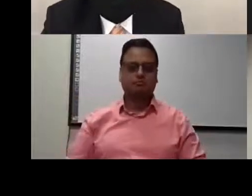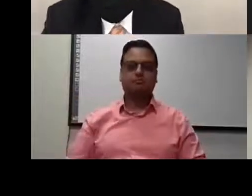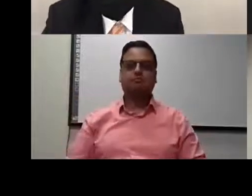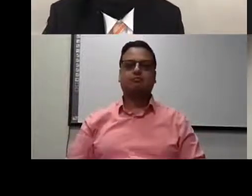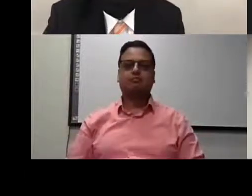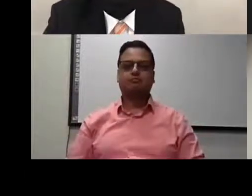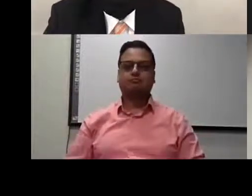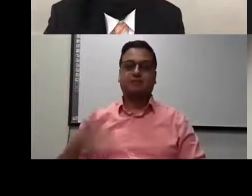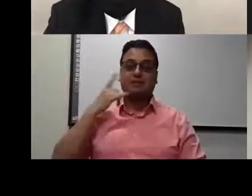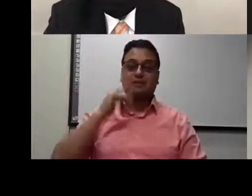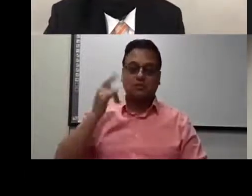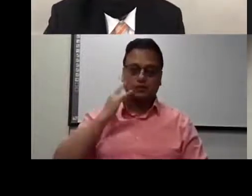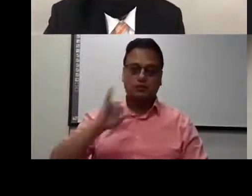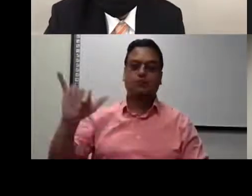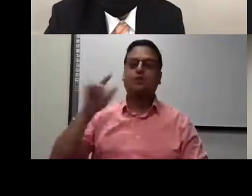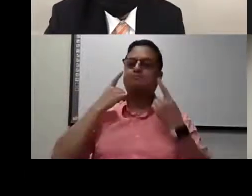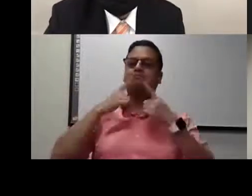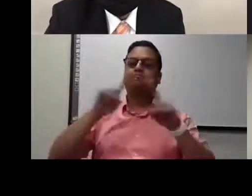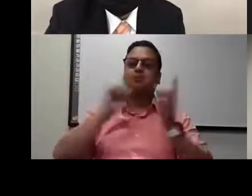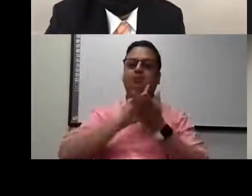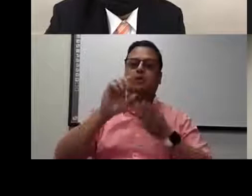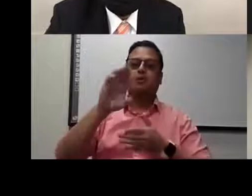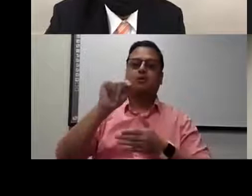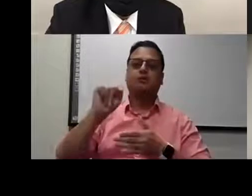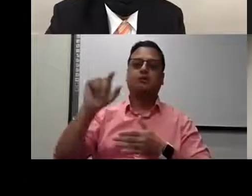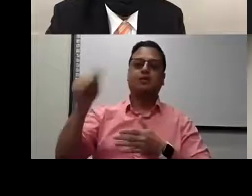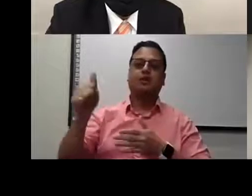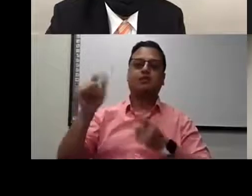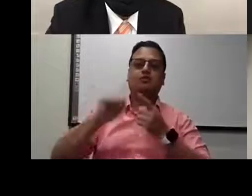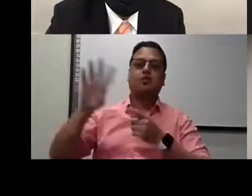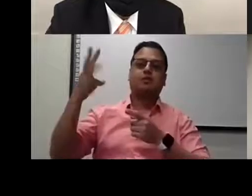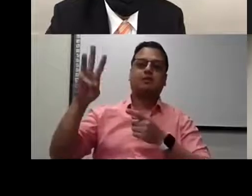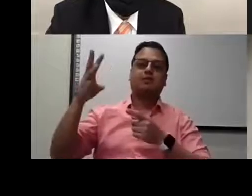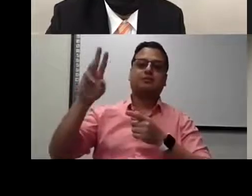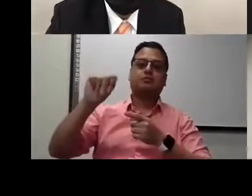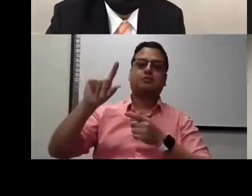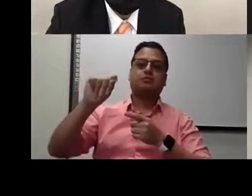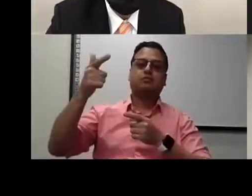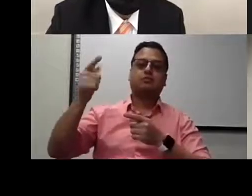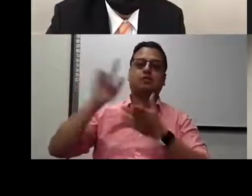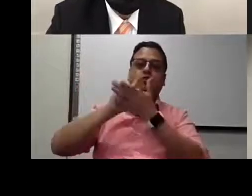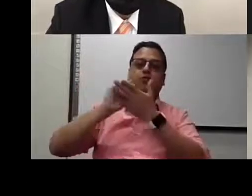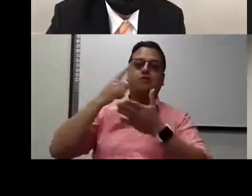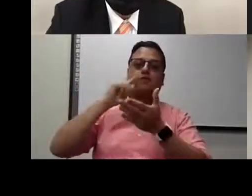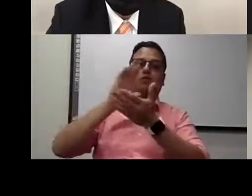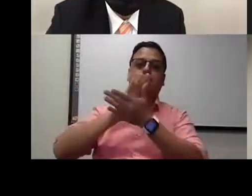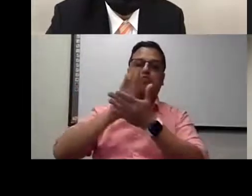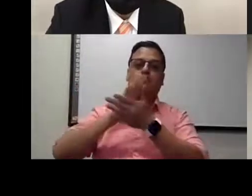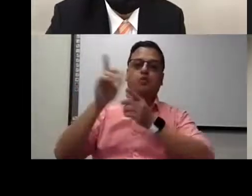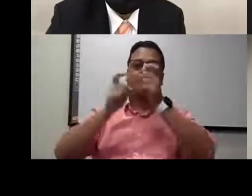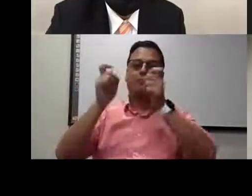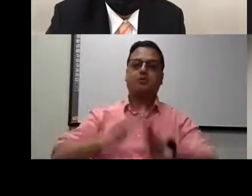whereas the state of California has declared the week of October 10th through the 16th, 2021 as the week of the school